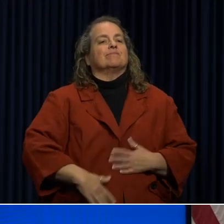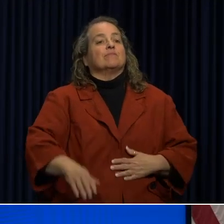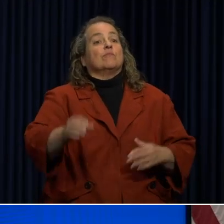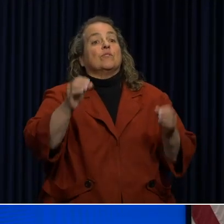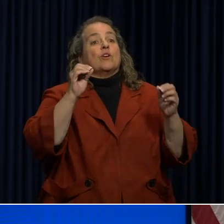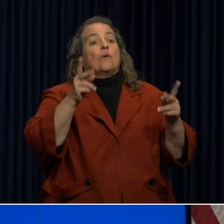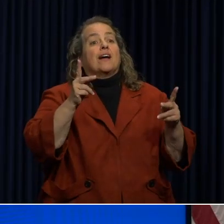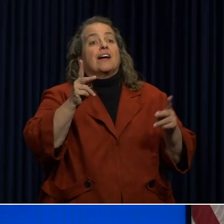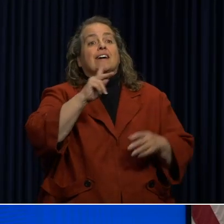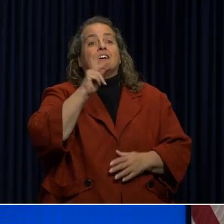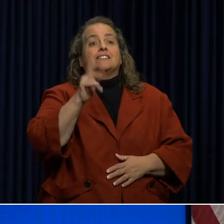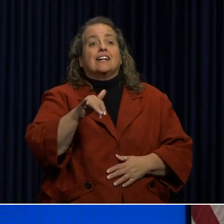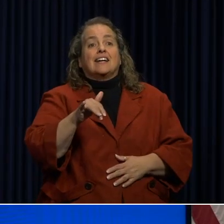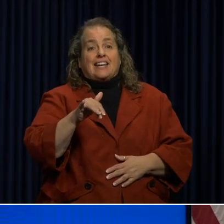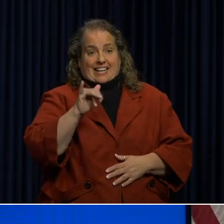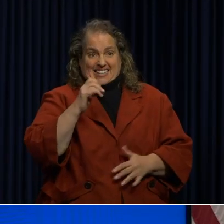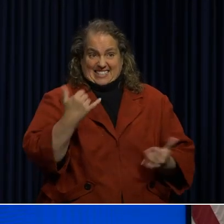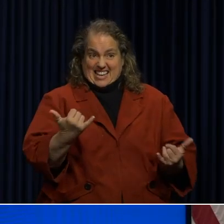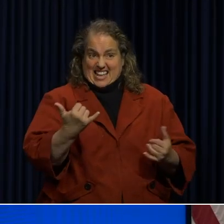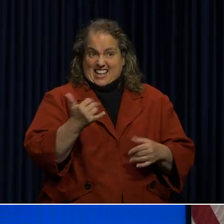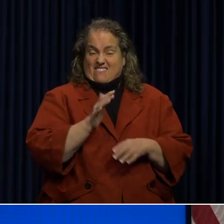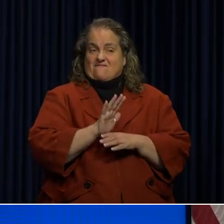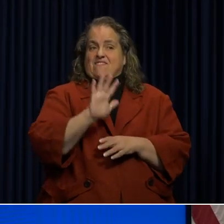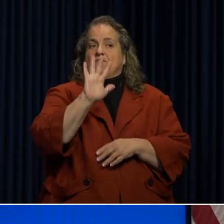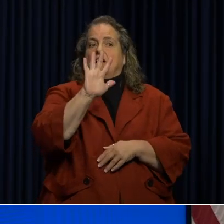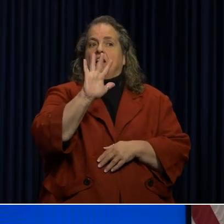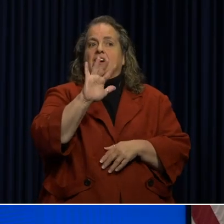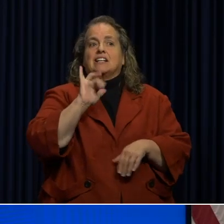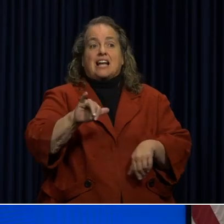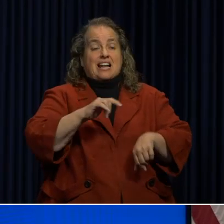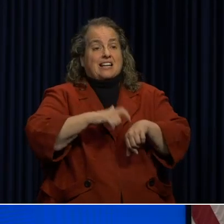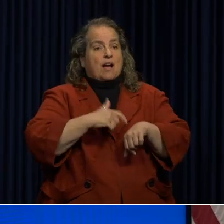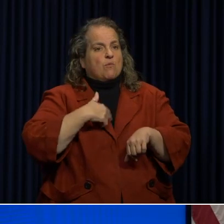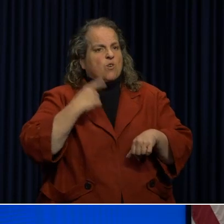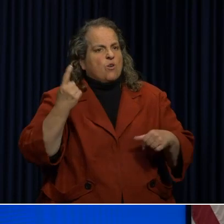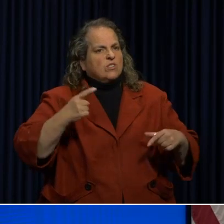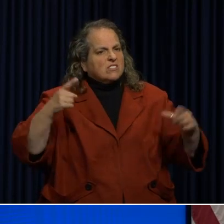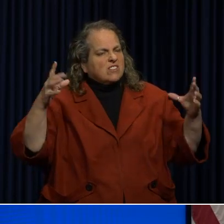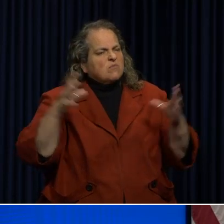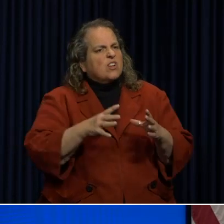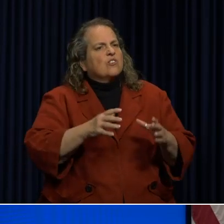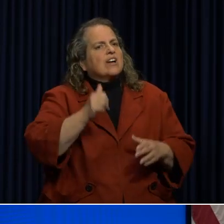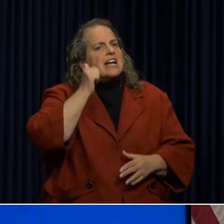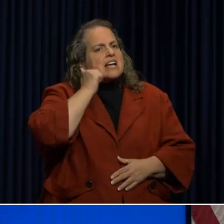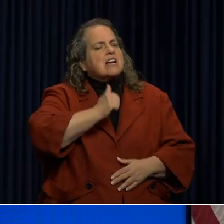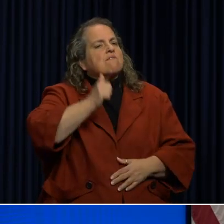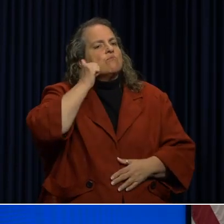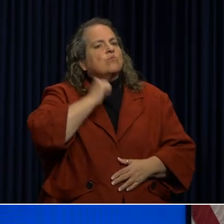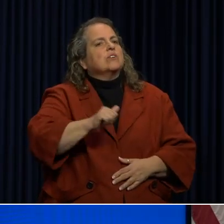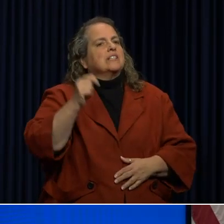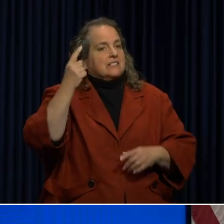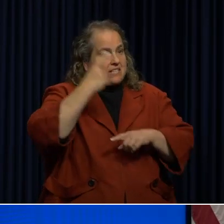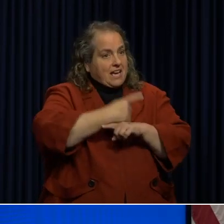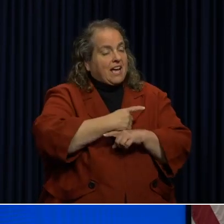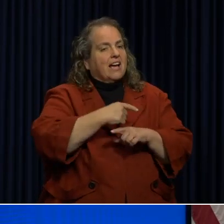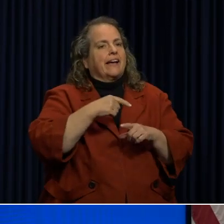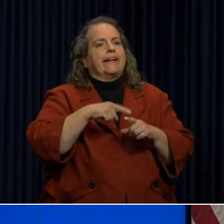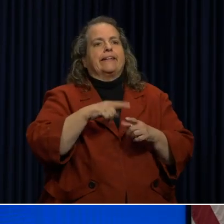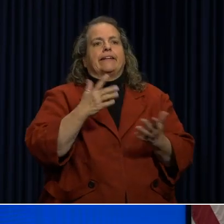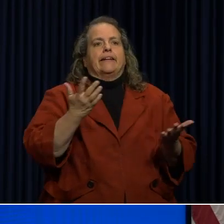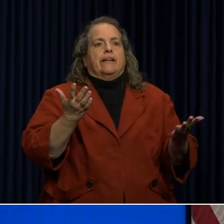All right, Kentucky, it is 5 o'clock, a time we come together every single day in the